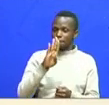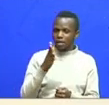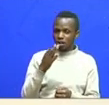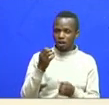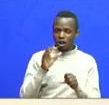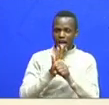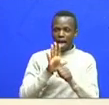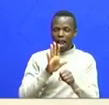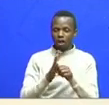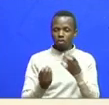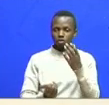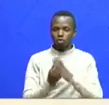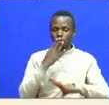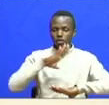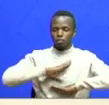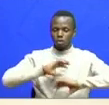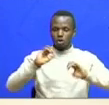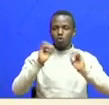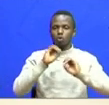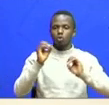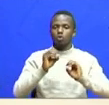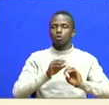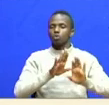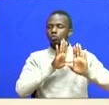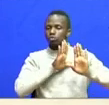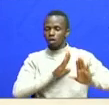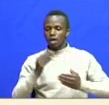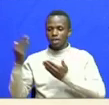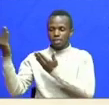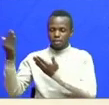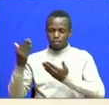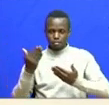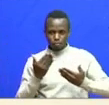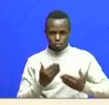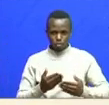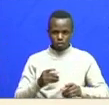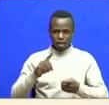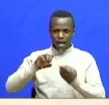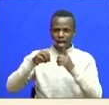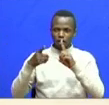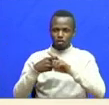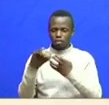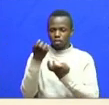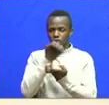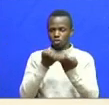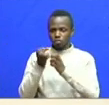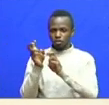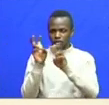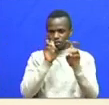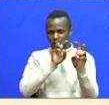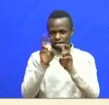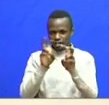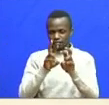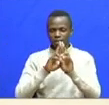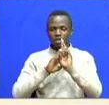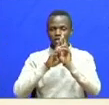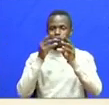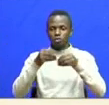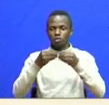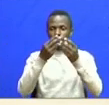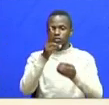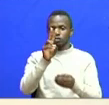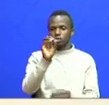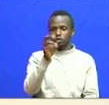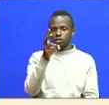growth was not sufficient to offset growth in imports. This is according to an economic survey released in 2023.